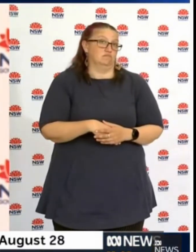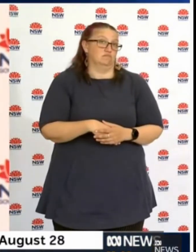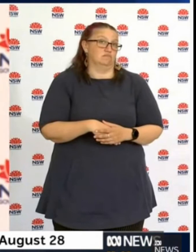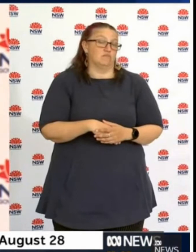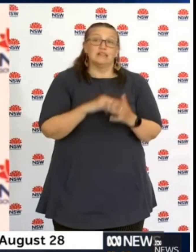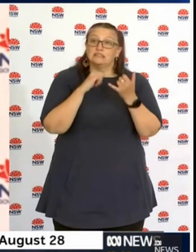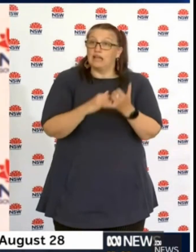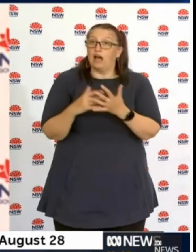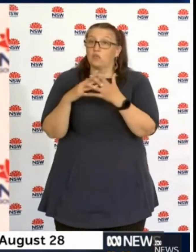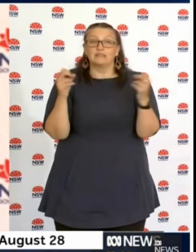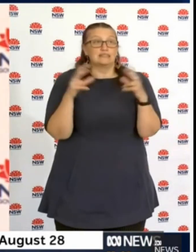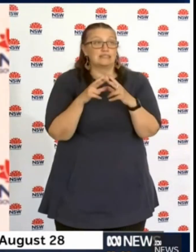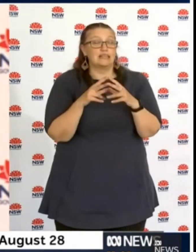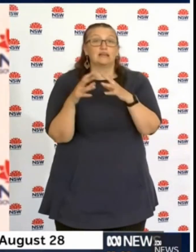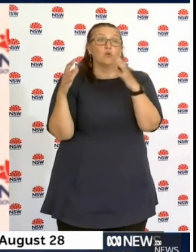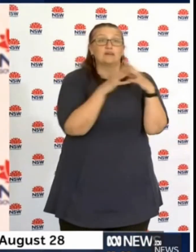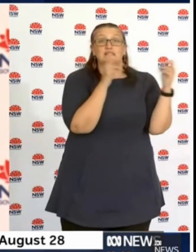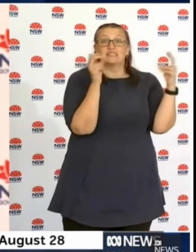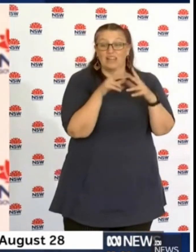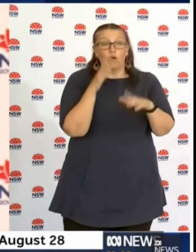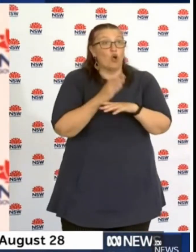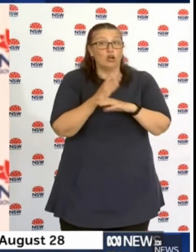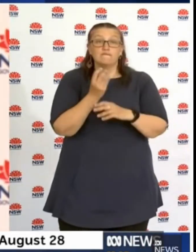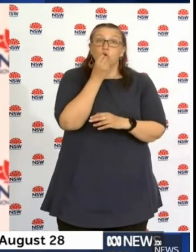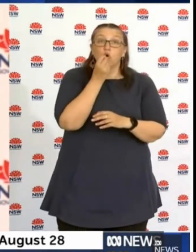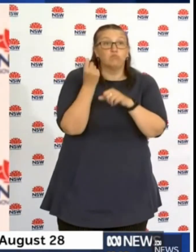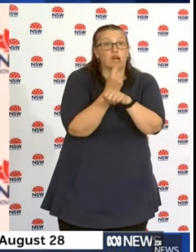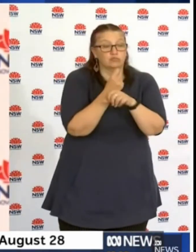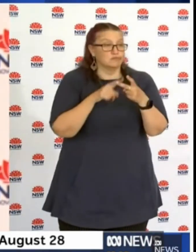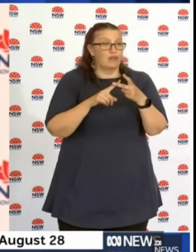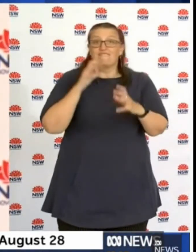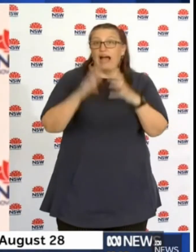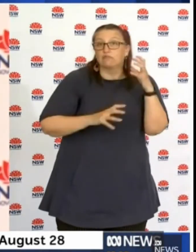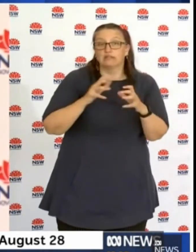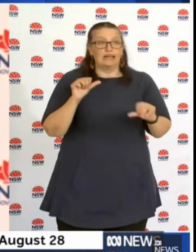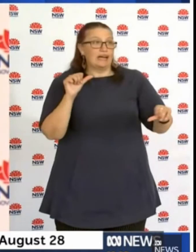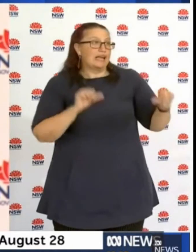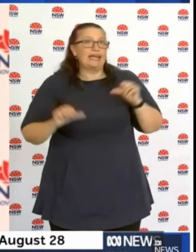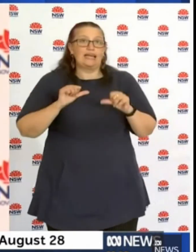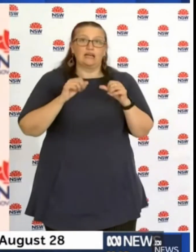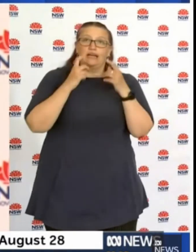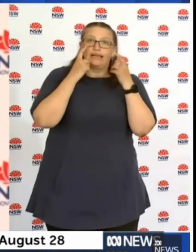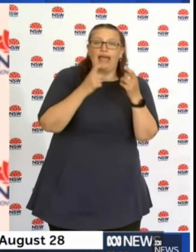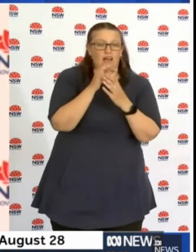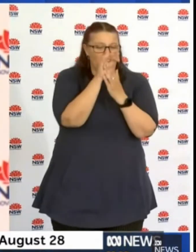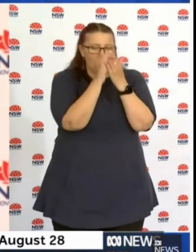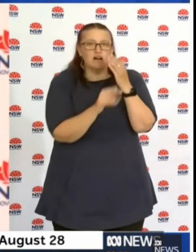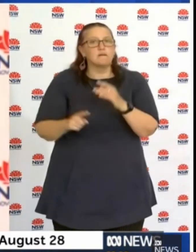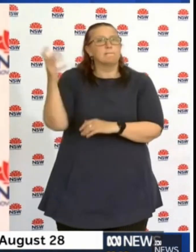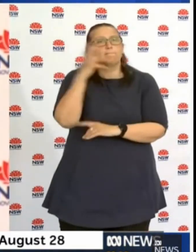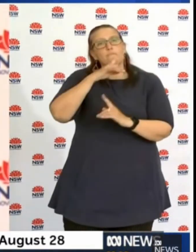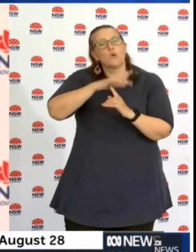to food and production, factories, logistics, cleaning, all of those things. So we are continuing to